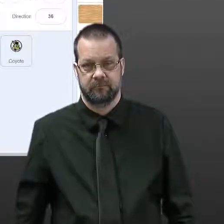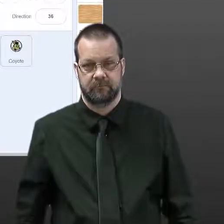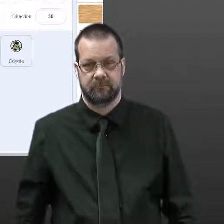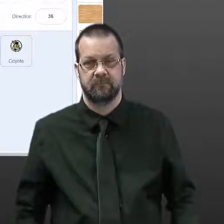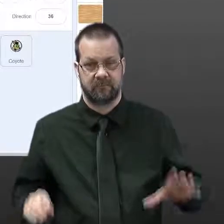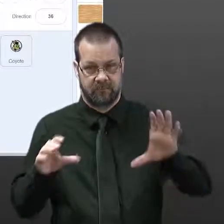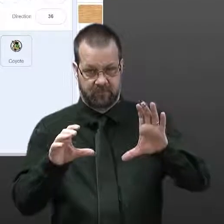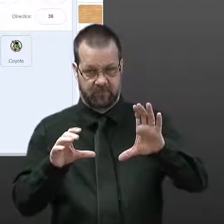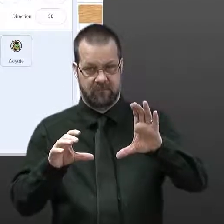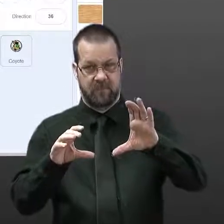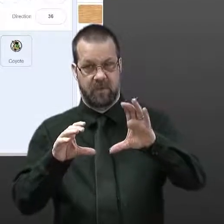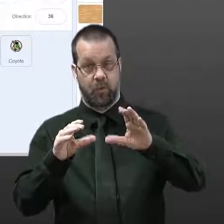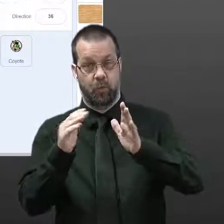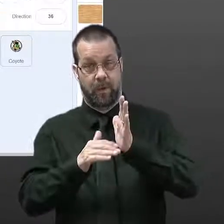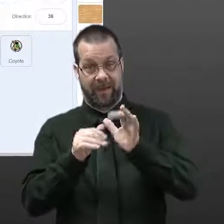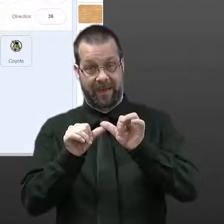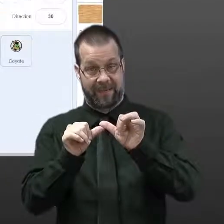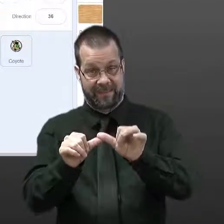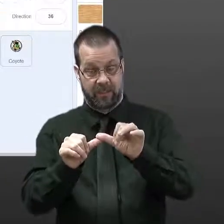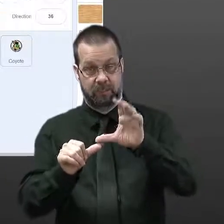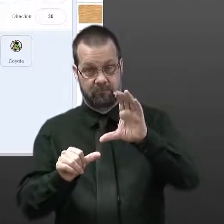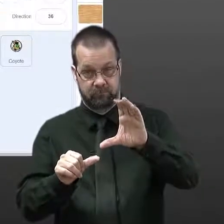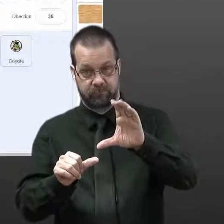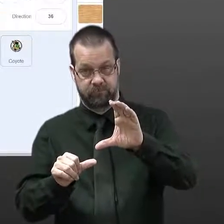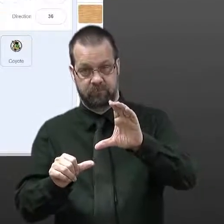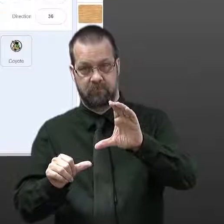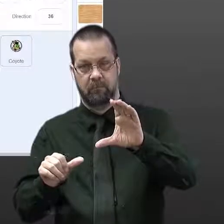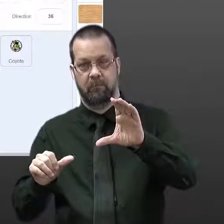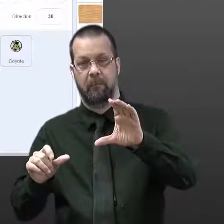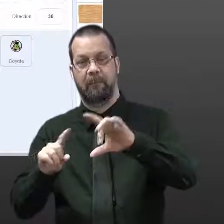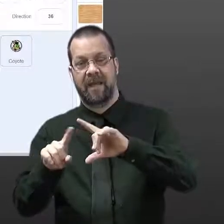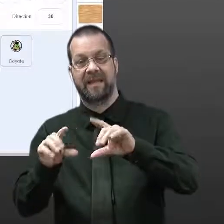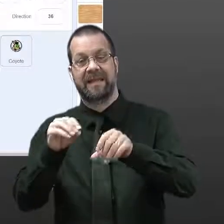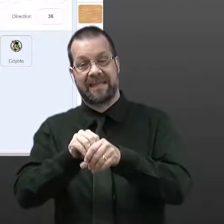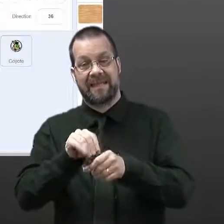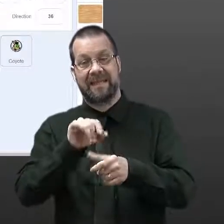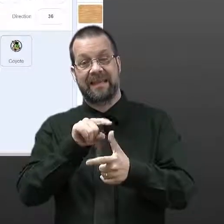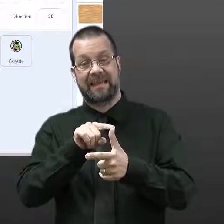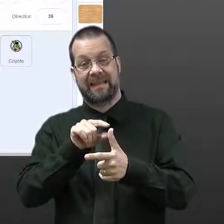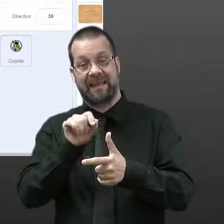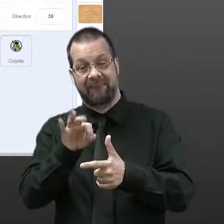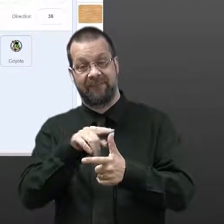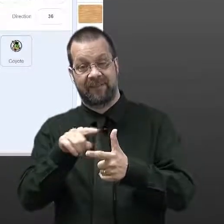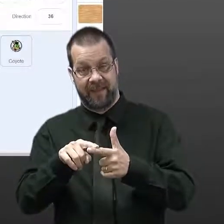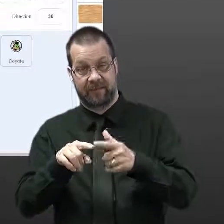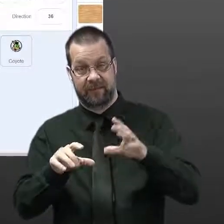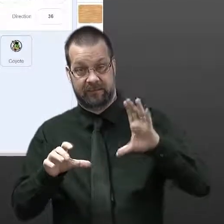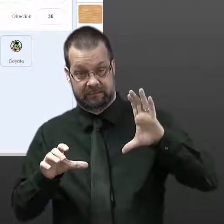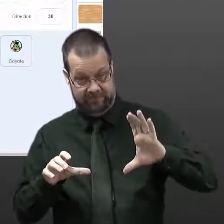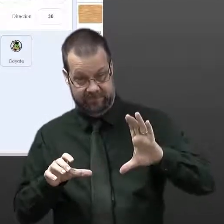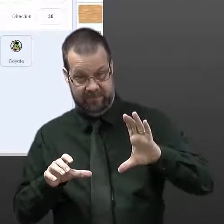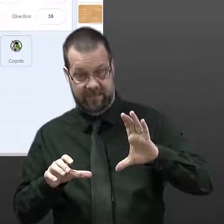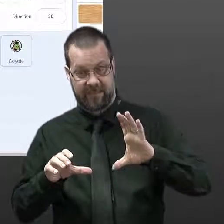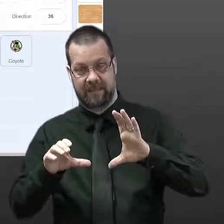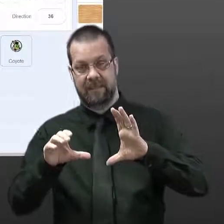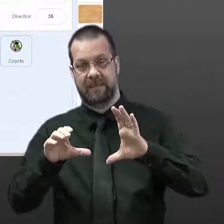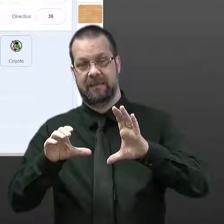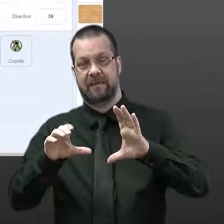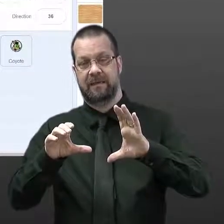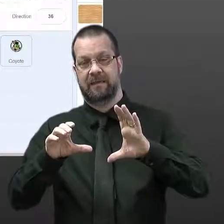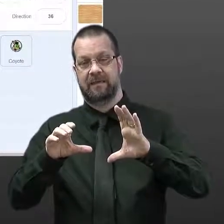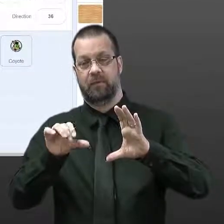outside of this repeat until, but still inside both if statements. The first thing that we're going to do outside of this,